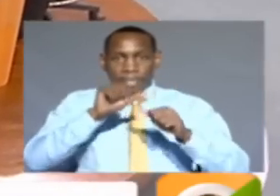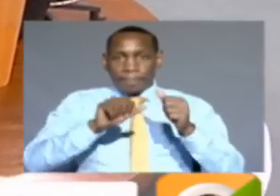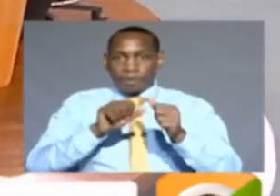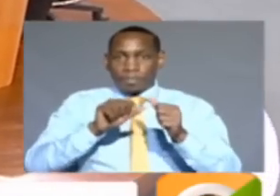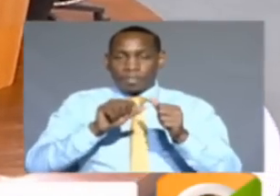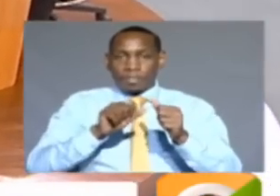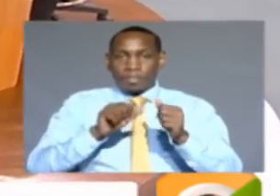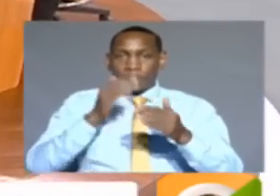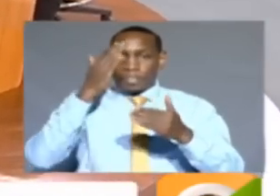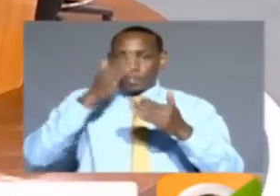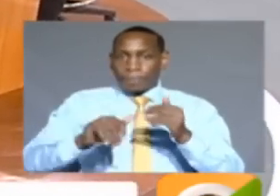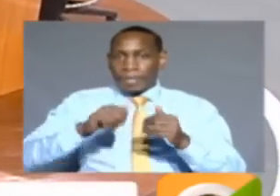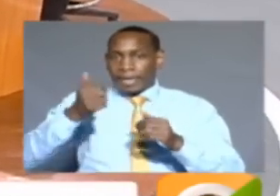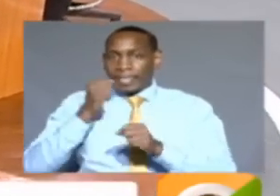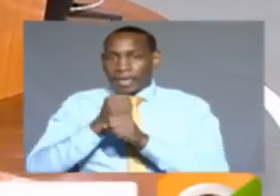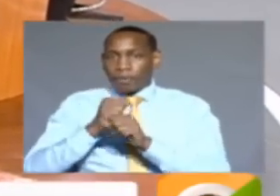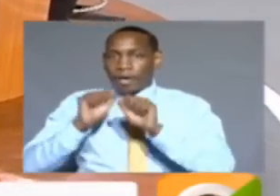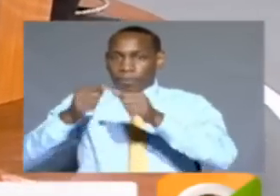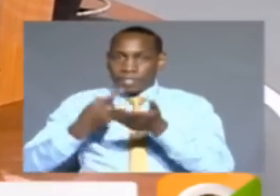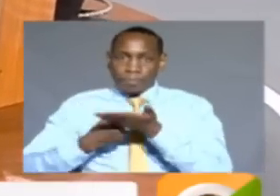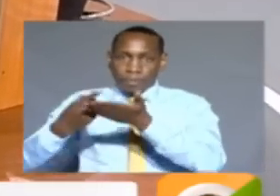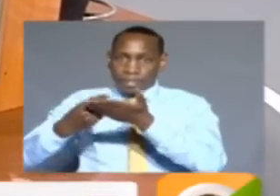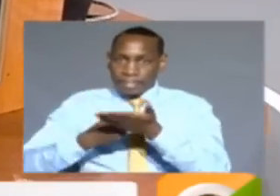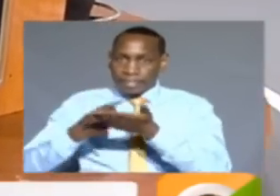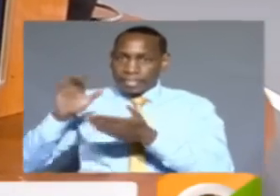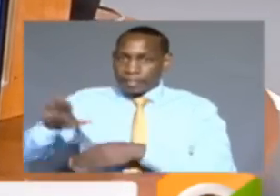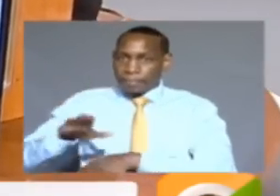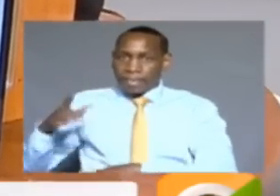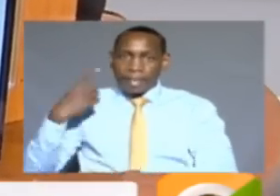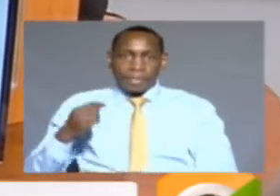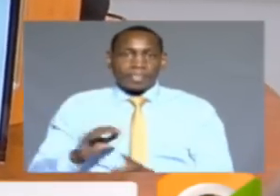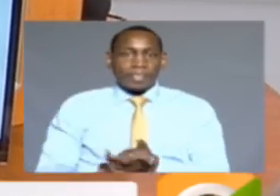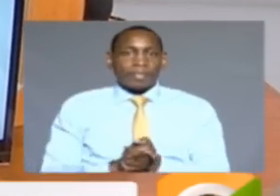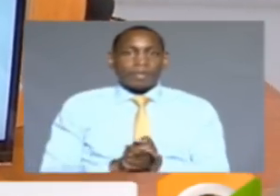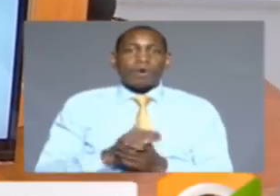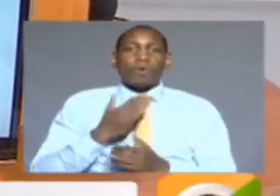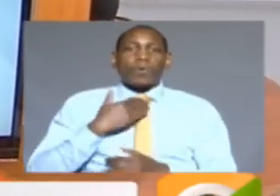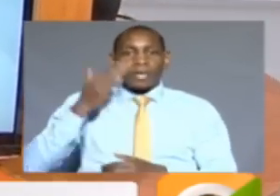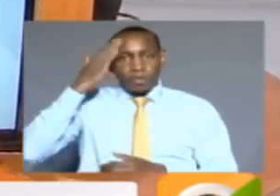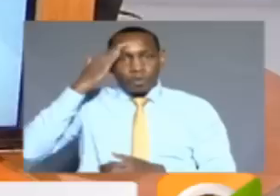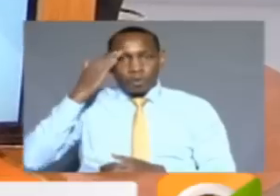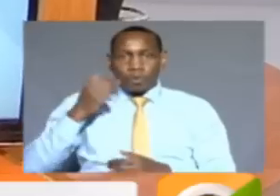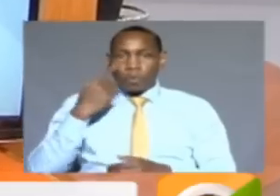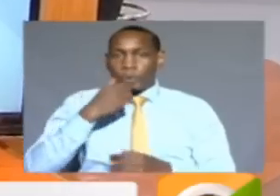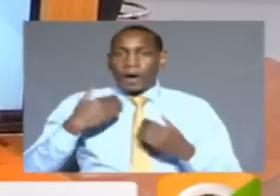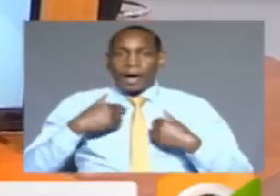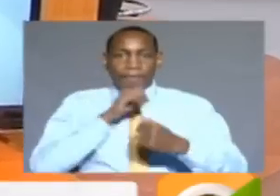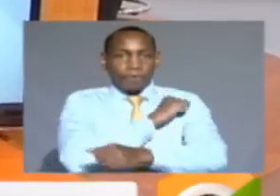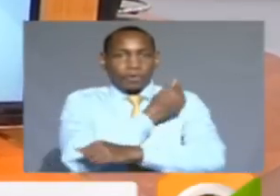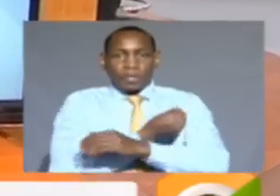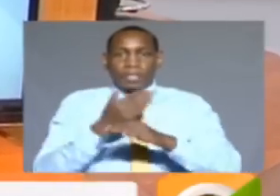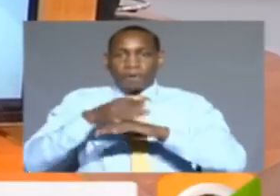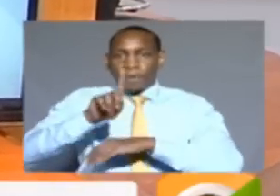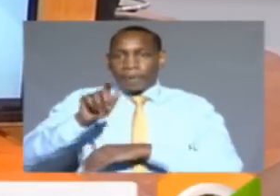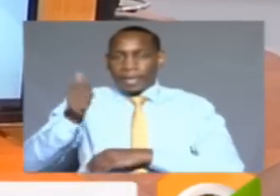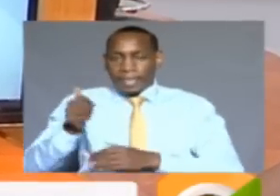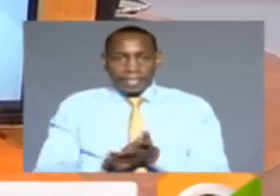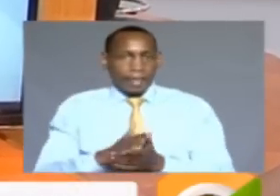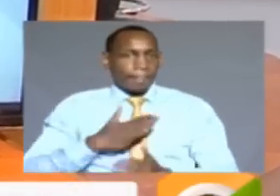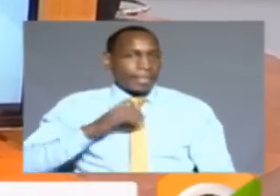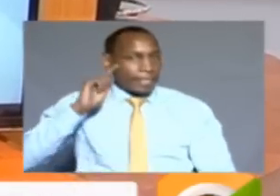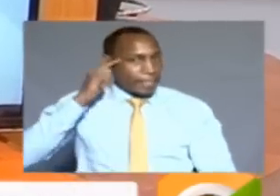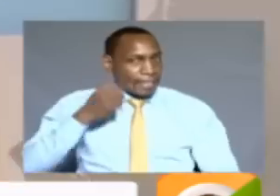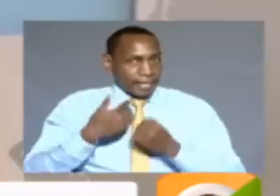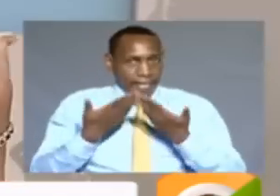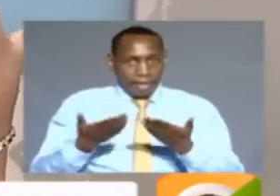suspending any other business that could have been discussed in the house yesterday. Kujua ubabe ni nani mkubwa zaidi ya mwingine na mamlaka zaidi ya mwingine. I was thinking